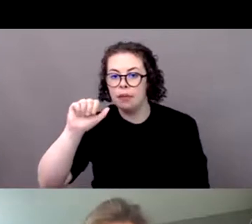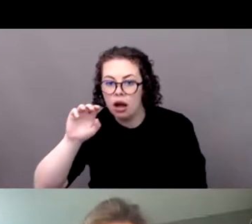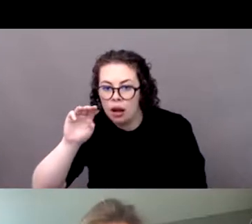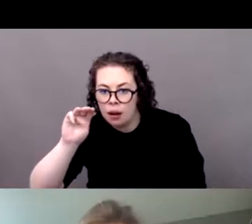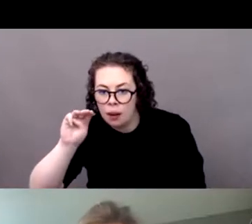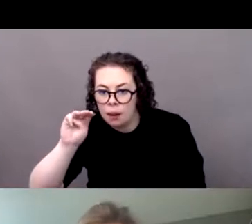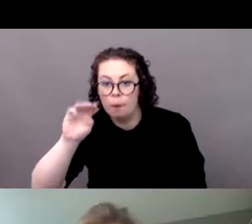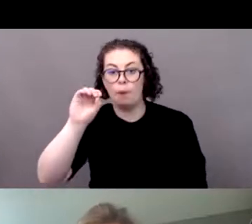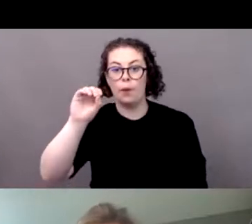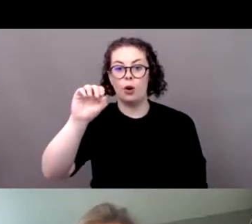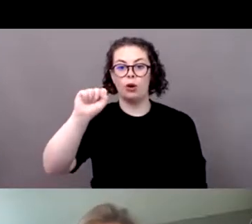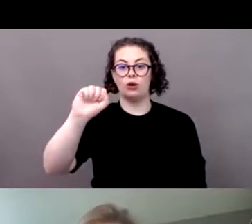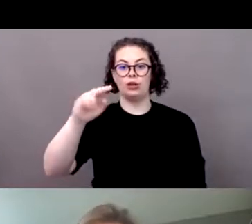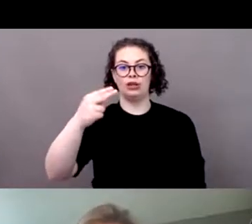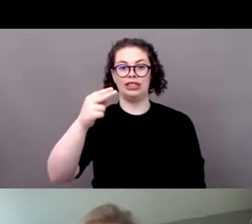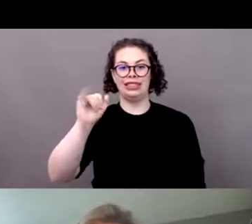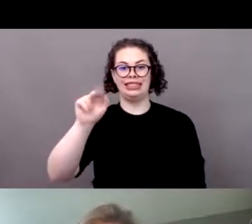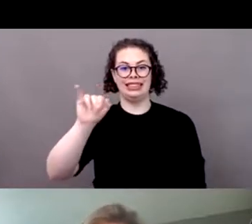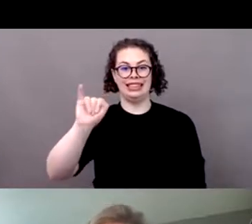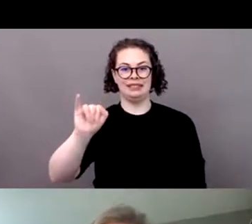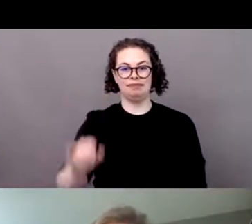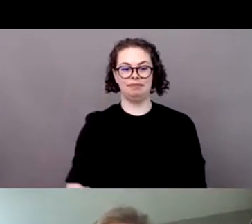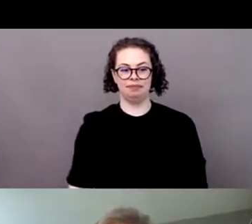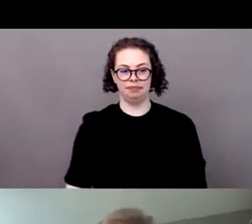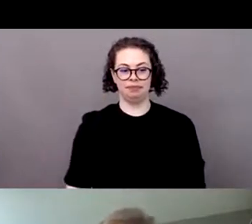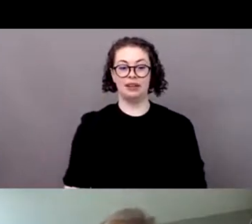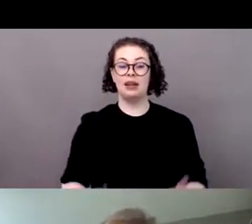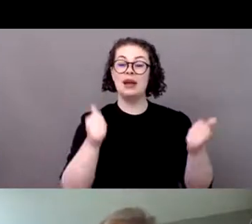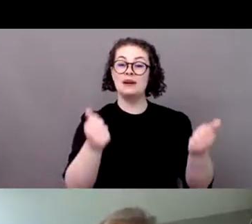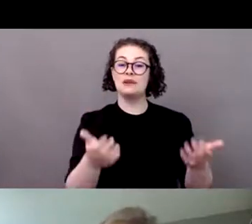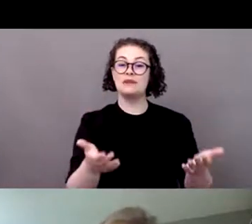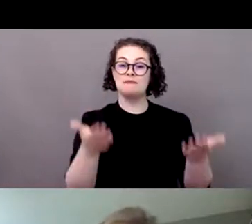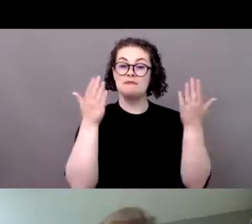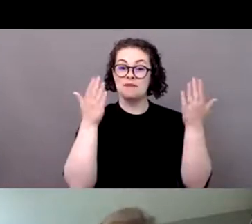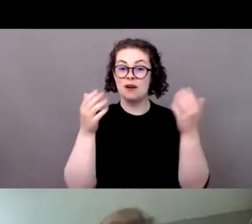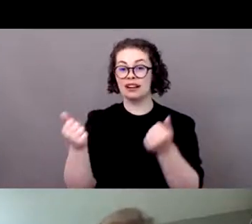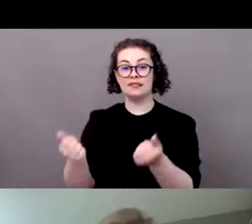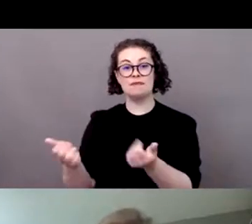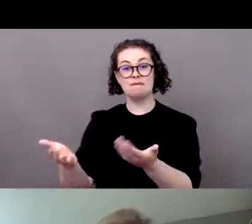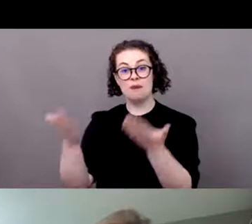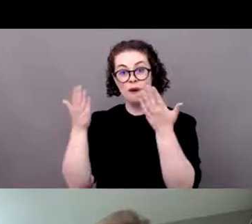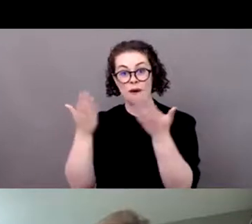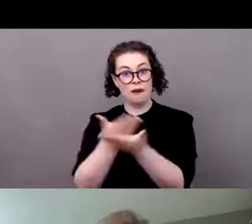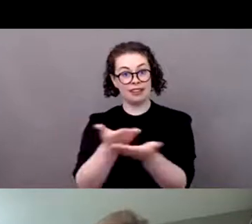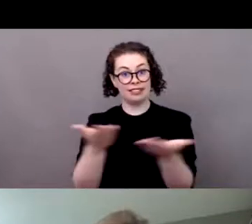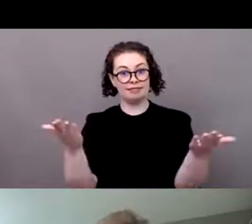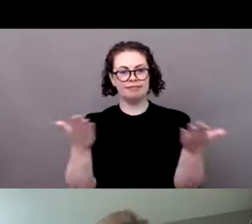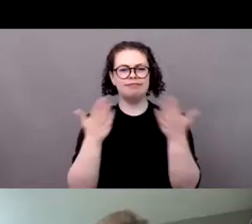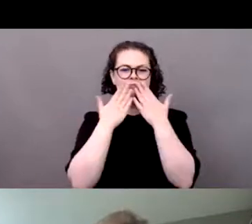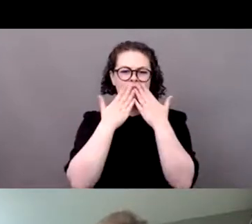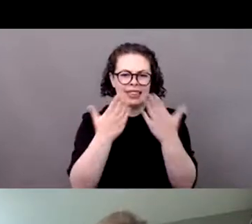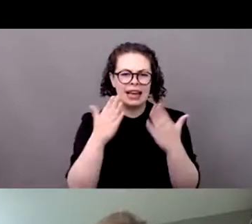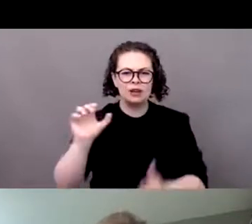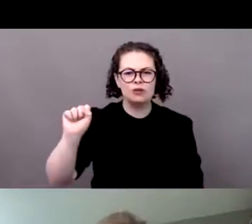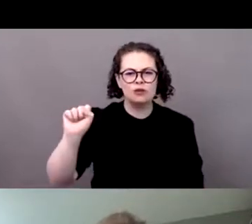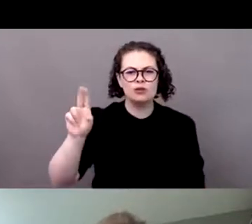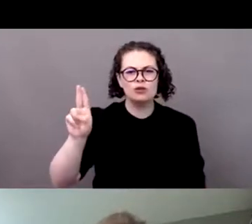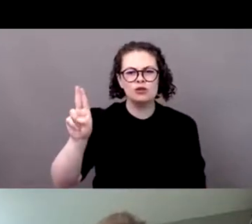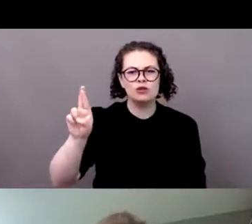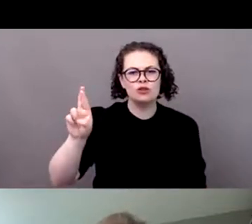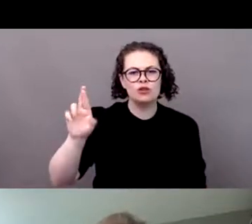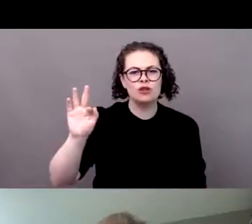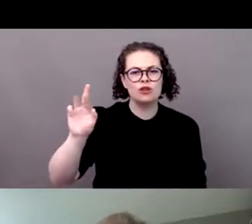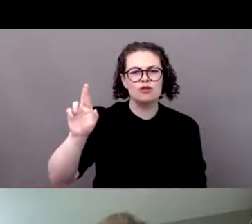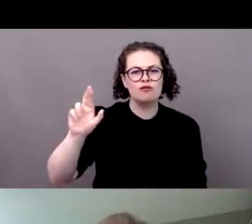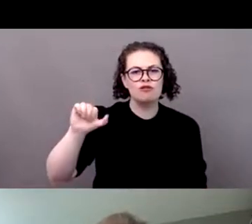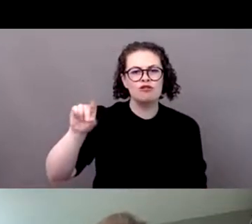about. Good morning, everyone. Thanks to Surfrider for the invitation and Valerio Giovannini from UEFA as